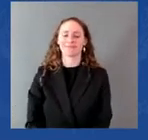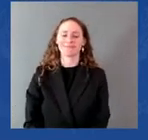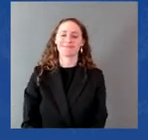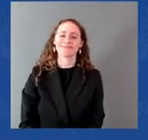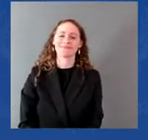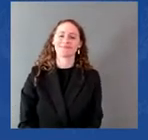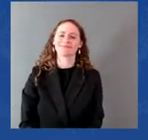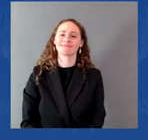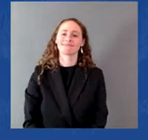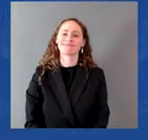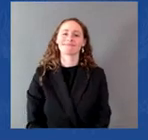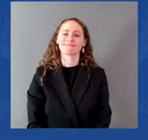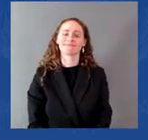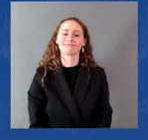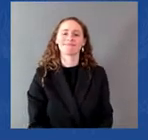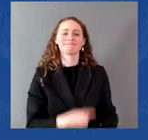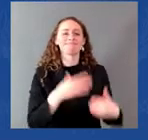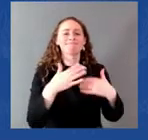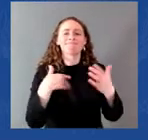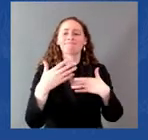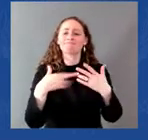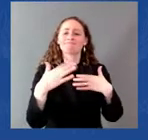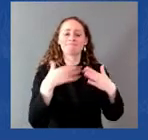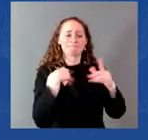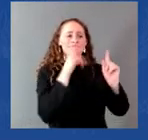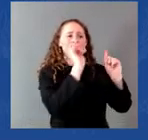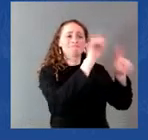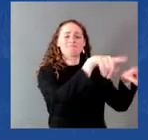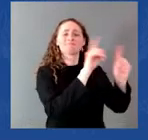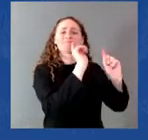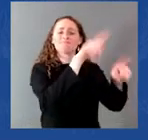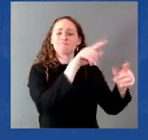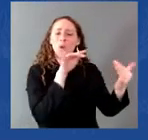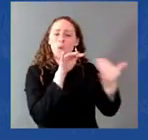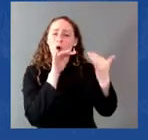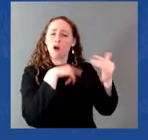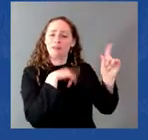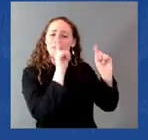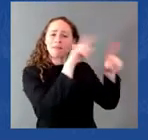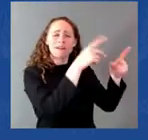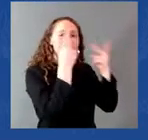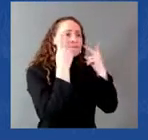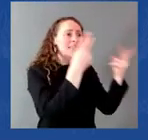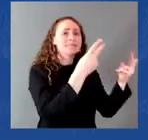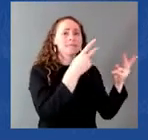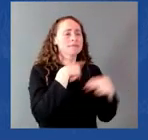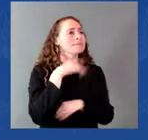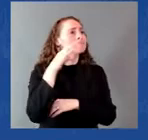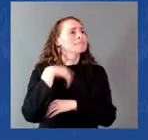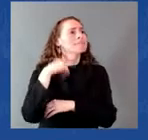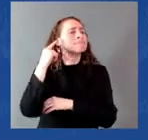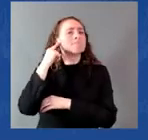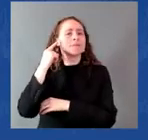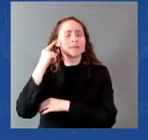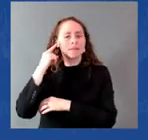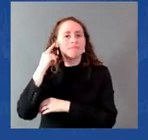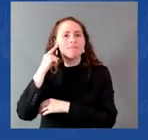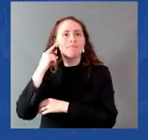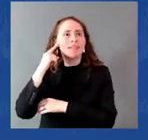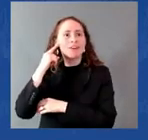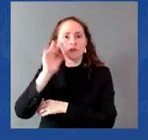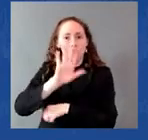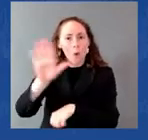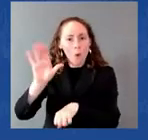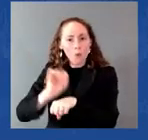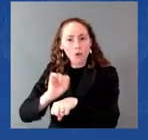played by our service for real, for real, in the dining halls. I mean, it's